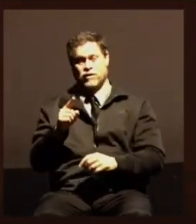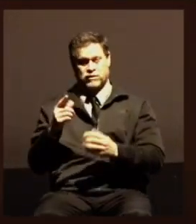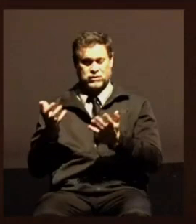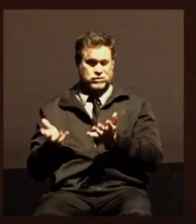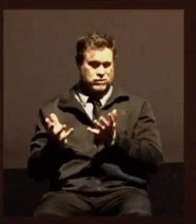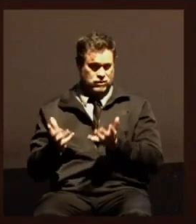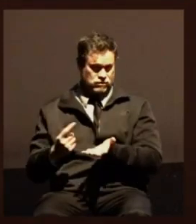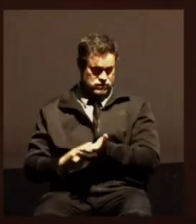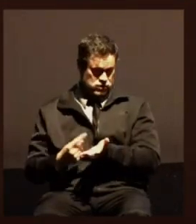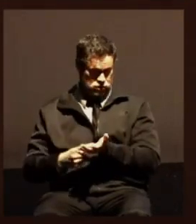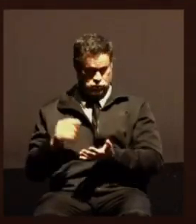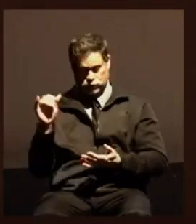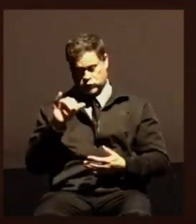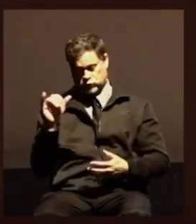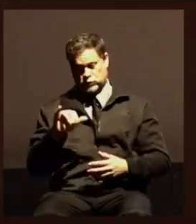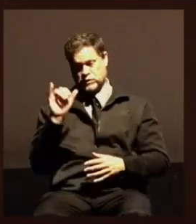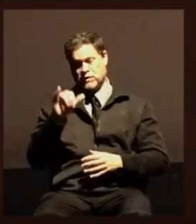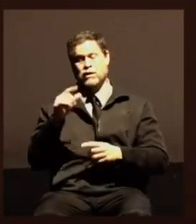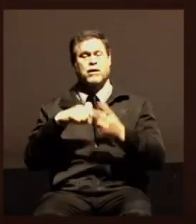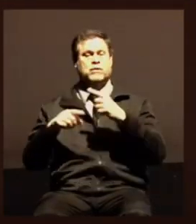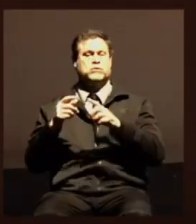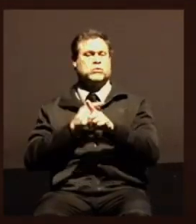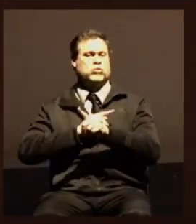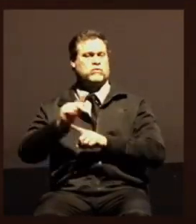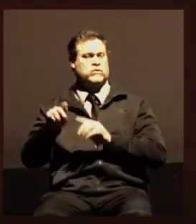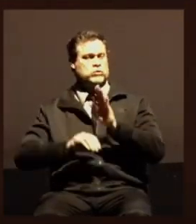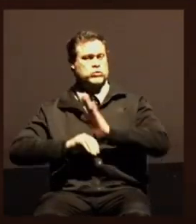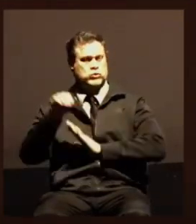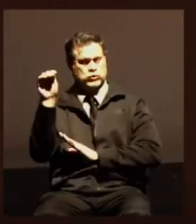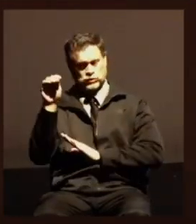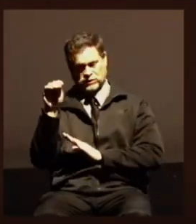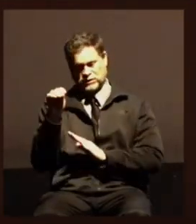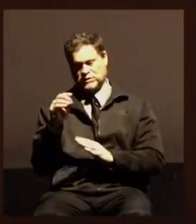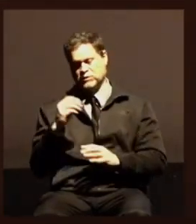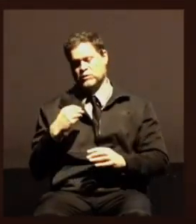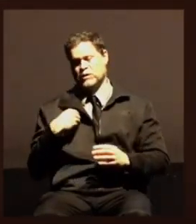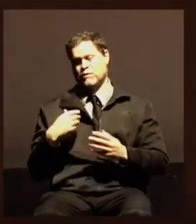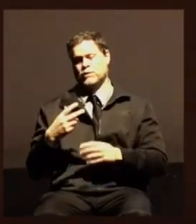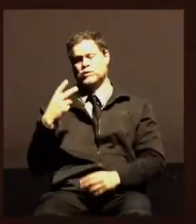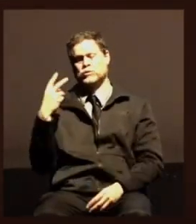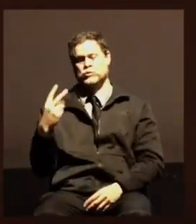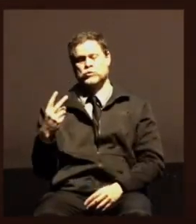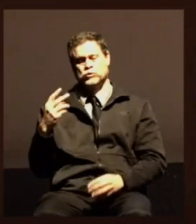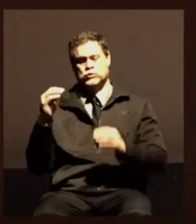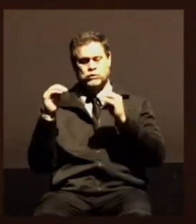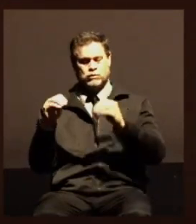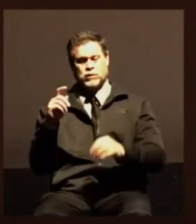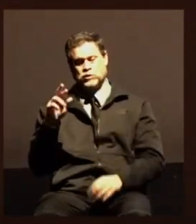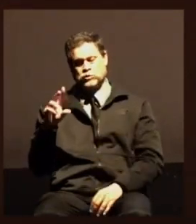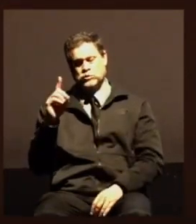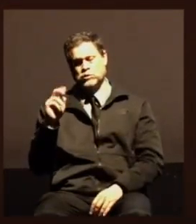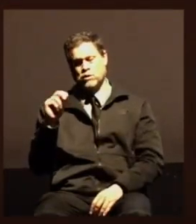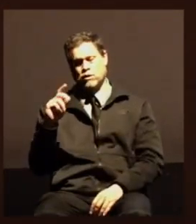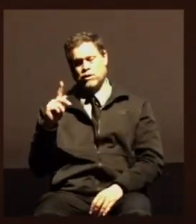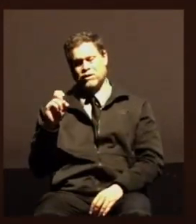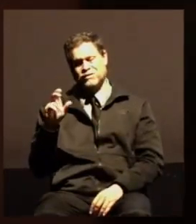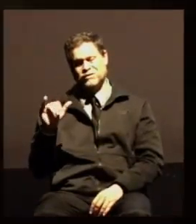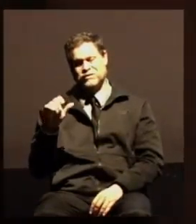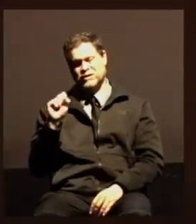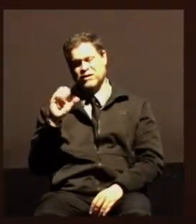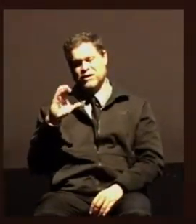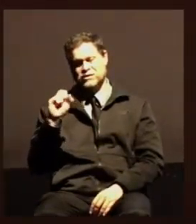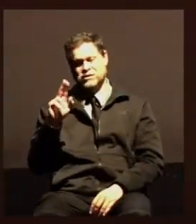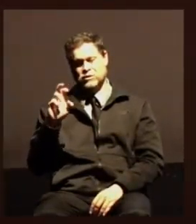too, because that comes with professional maturity, you know? So I had my two mentors, Don Kelsey, professor at Cal State Long